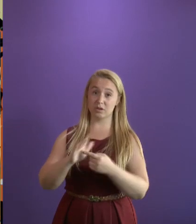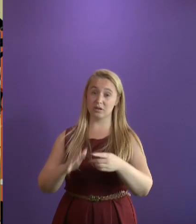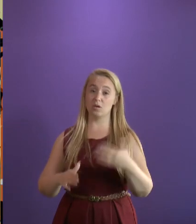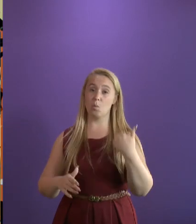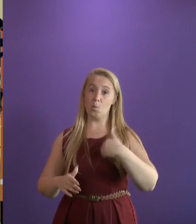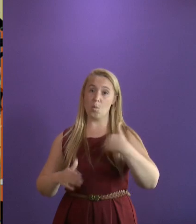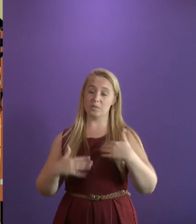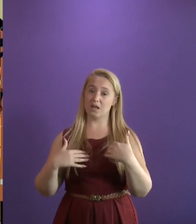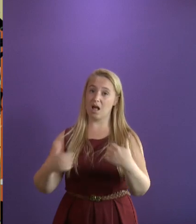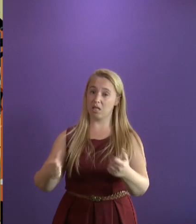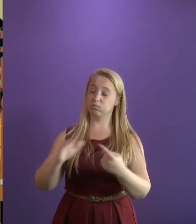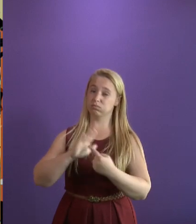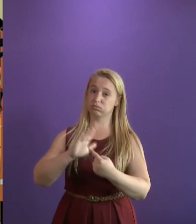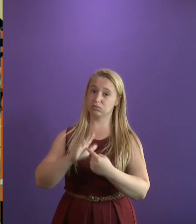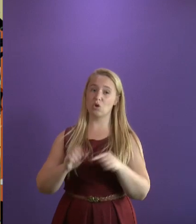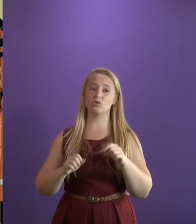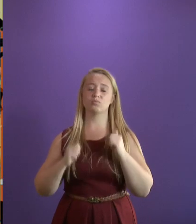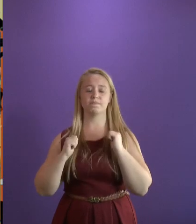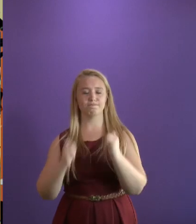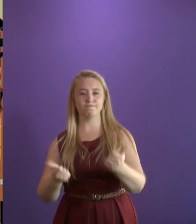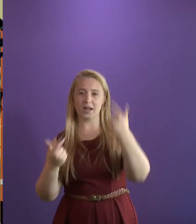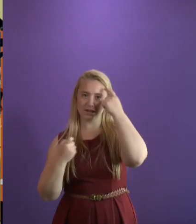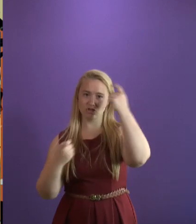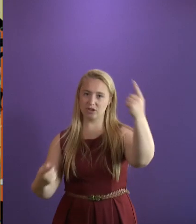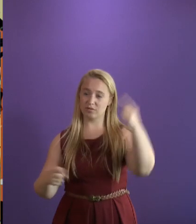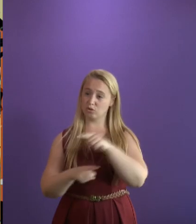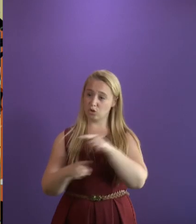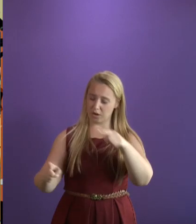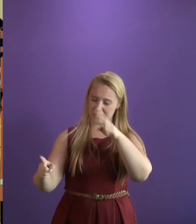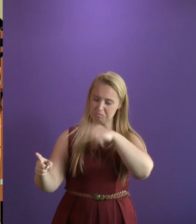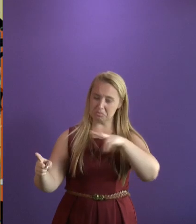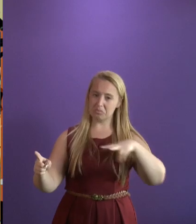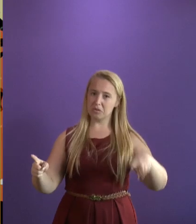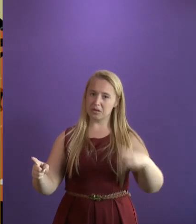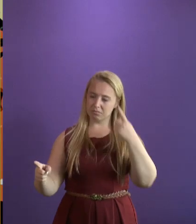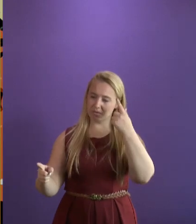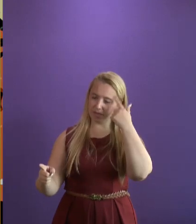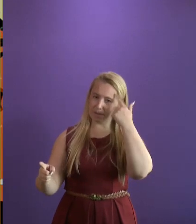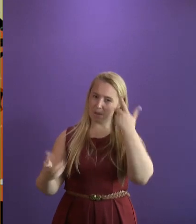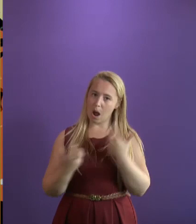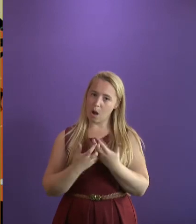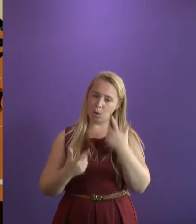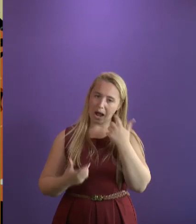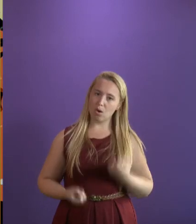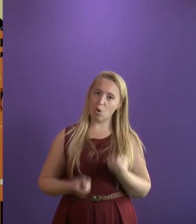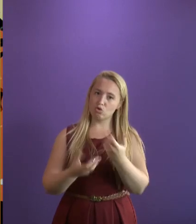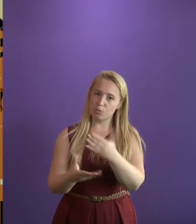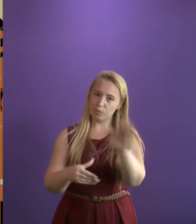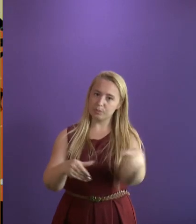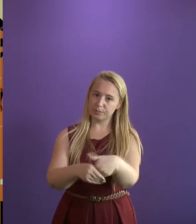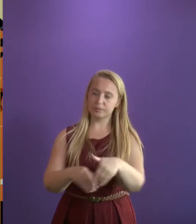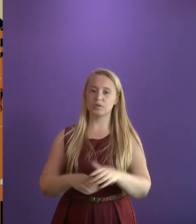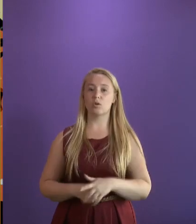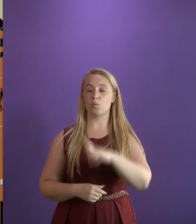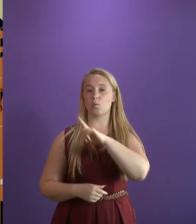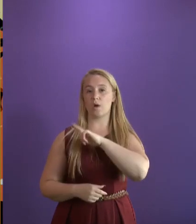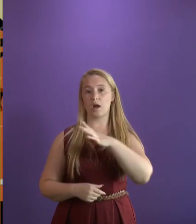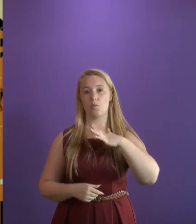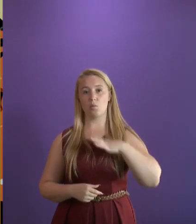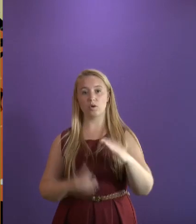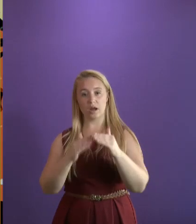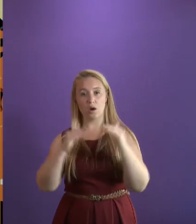great initiative. And I would ask you all to have a look at that and how you can maybe contribute. But that's why we seek to embed equality, dignity